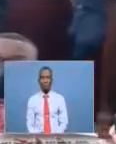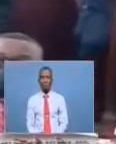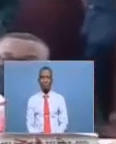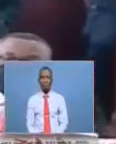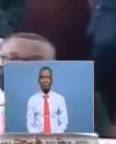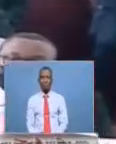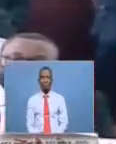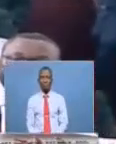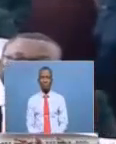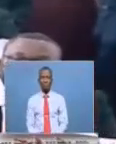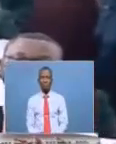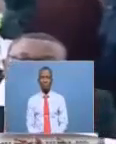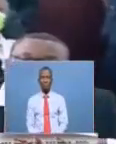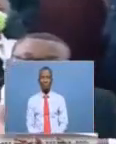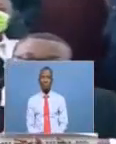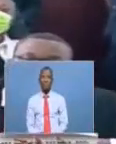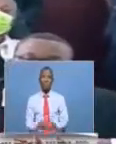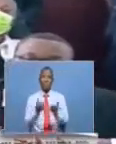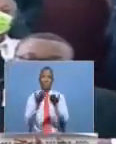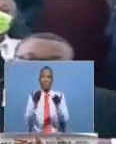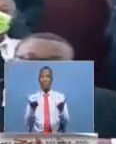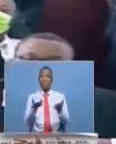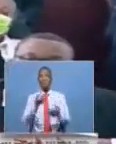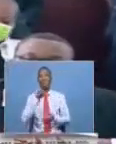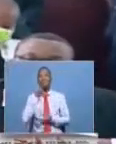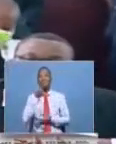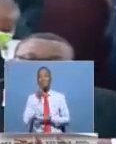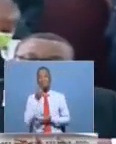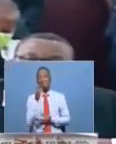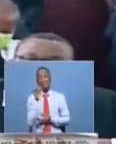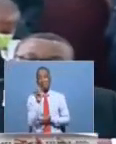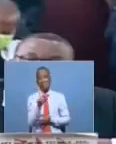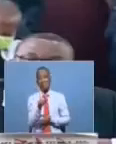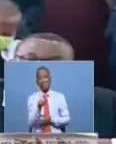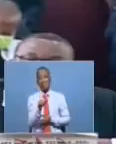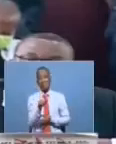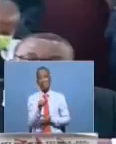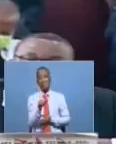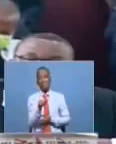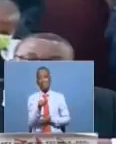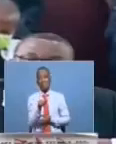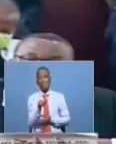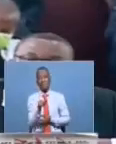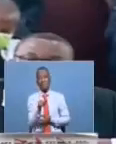What they appear to be saying is that